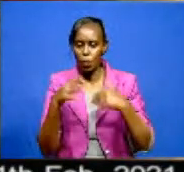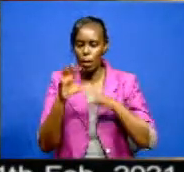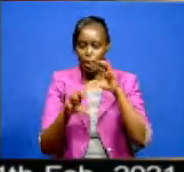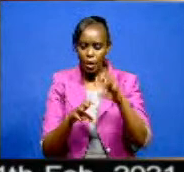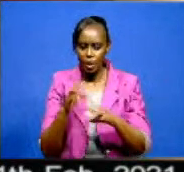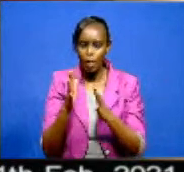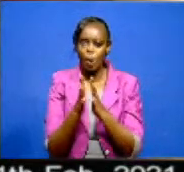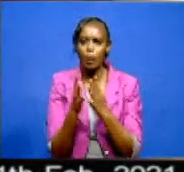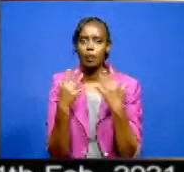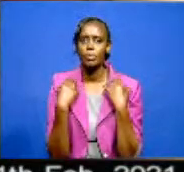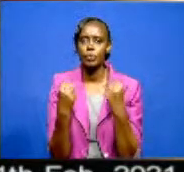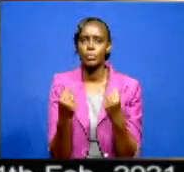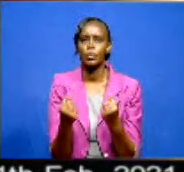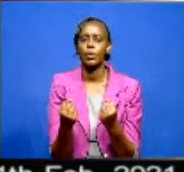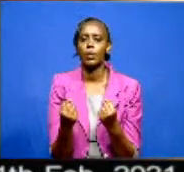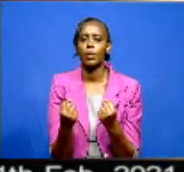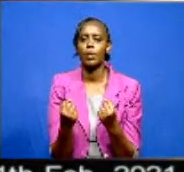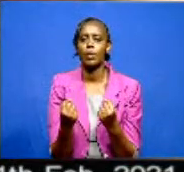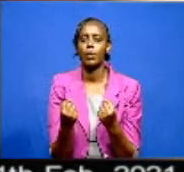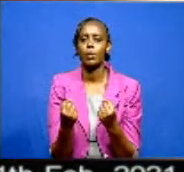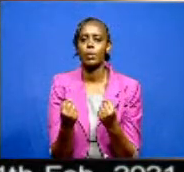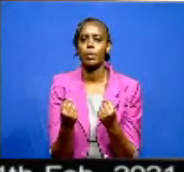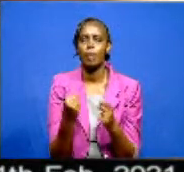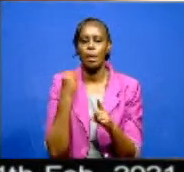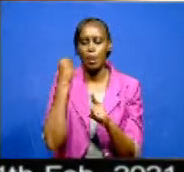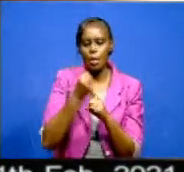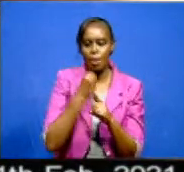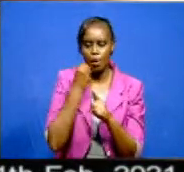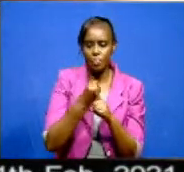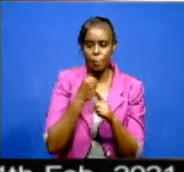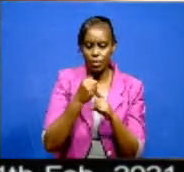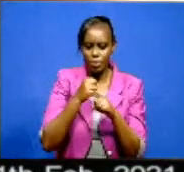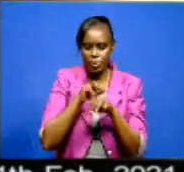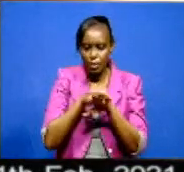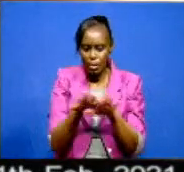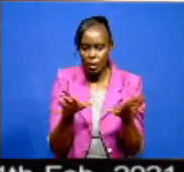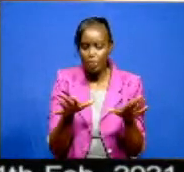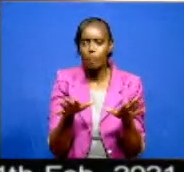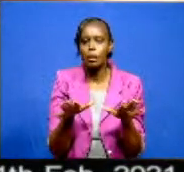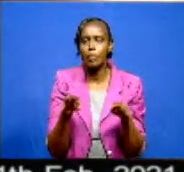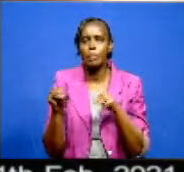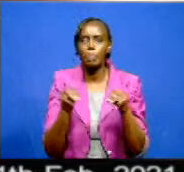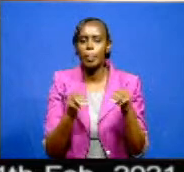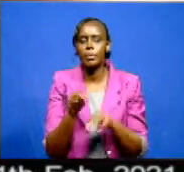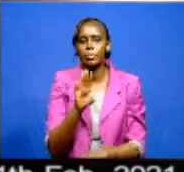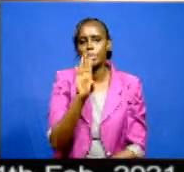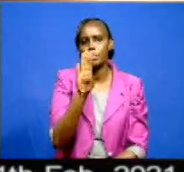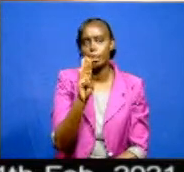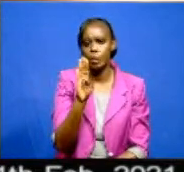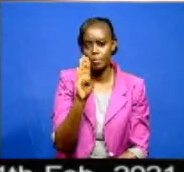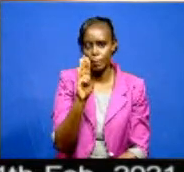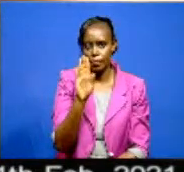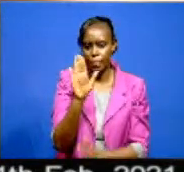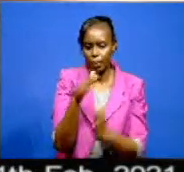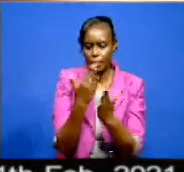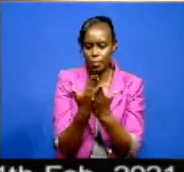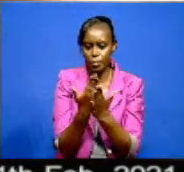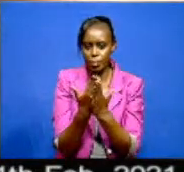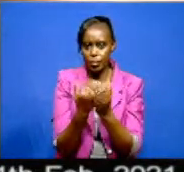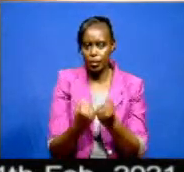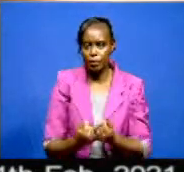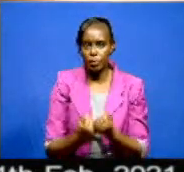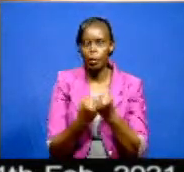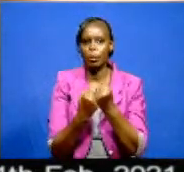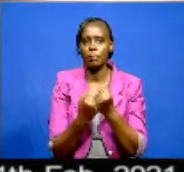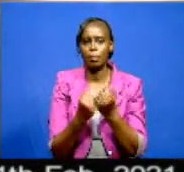and strongly advocate for integrated management. B, proposes for intervention